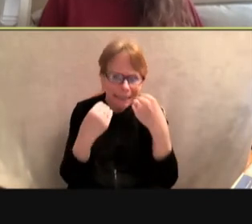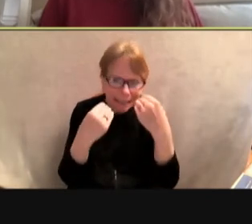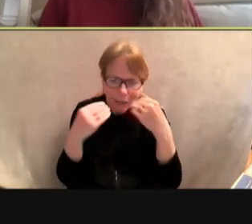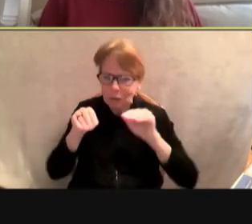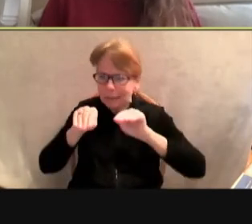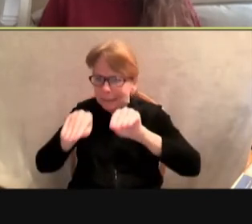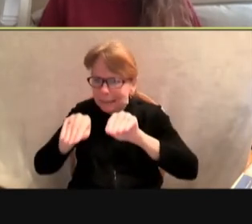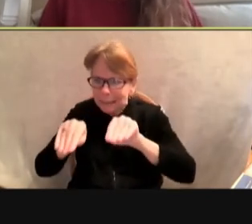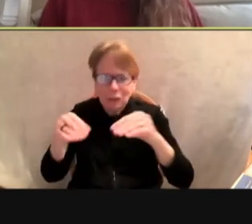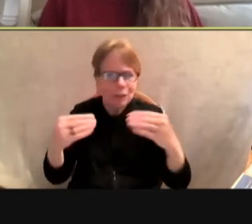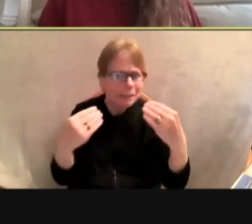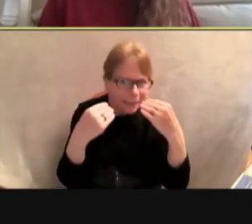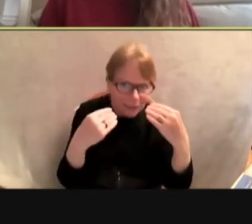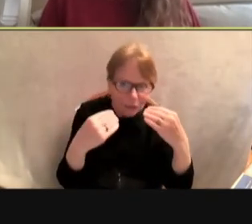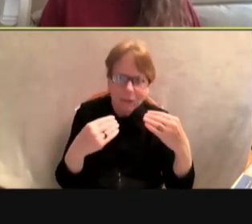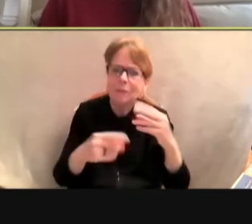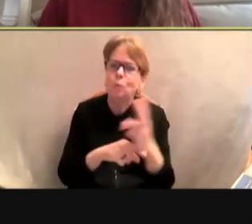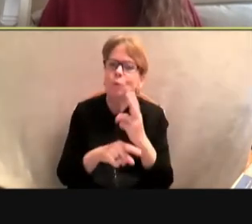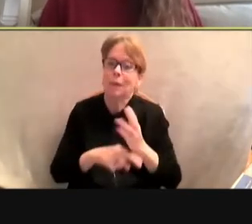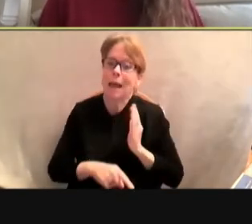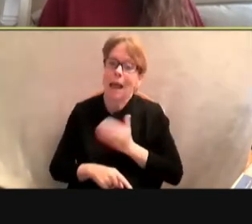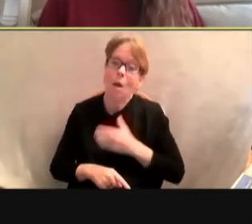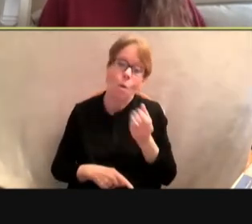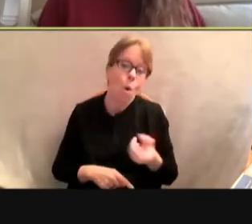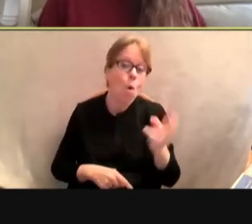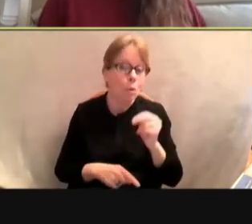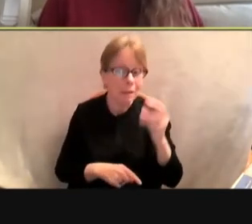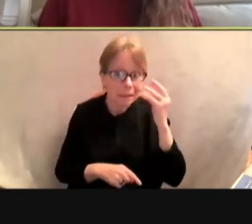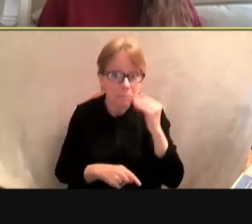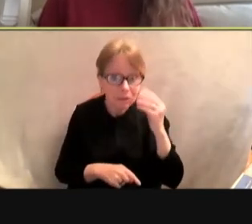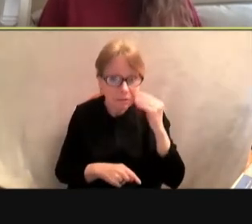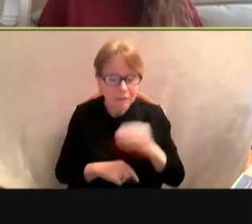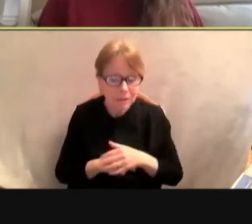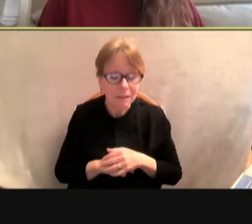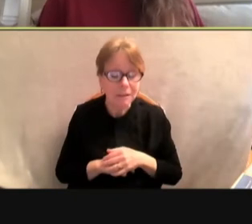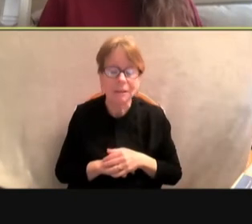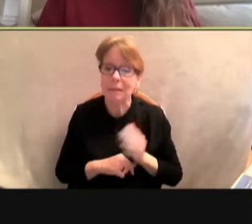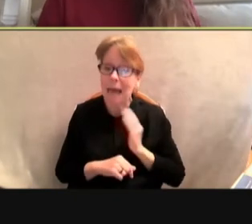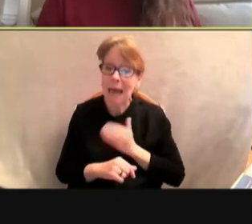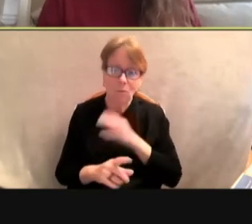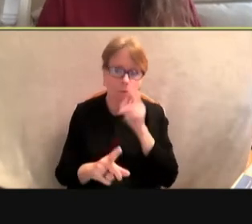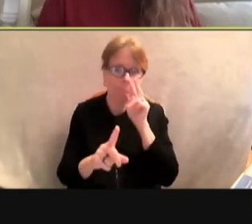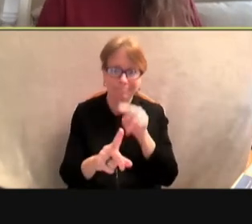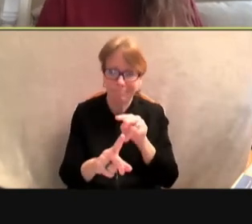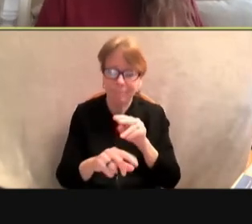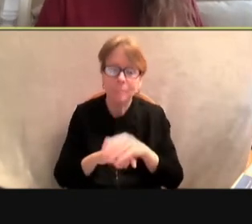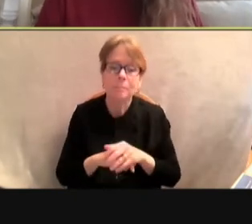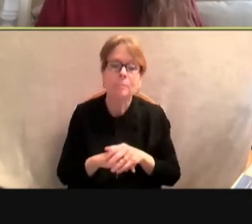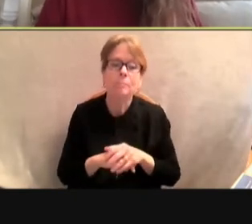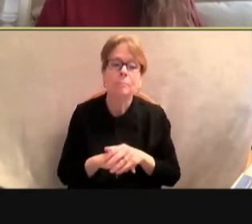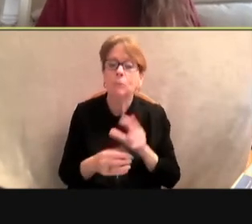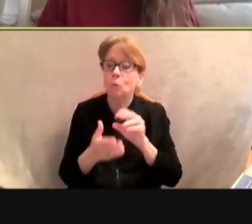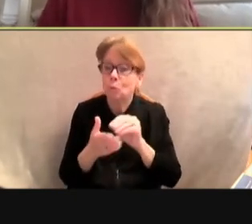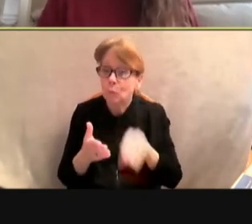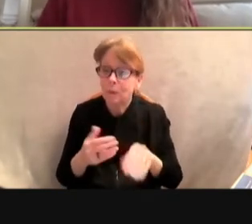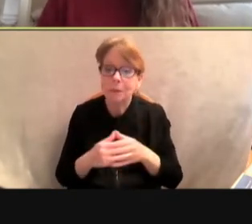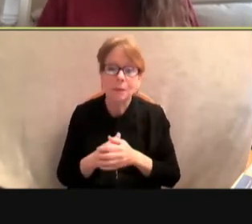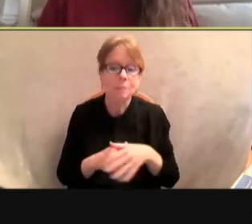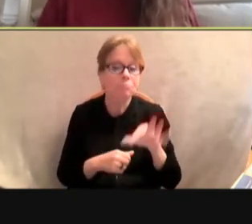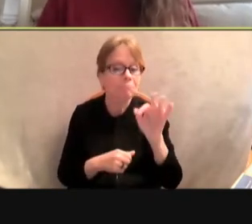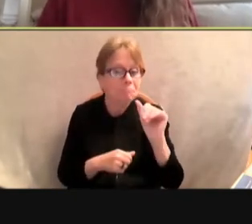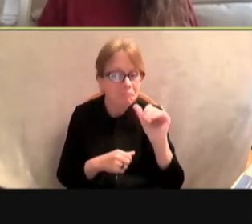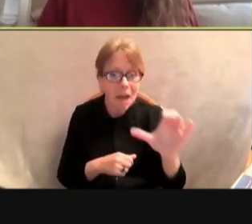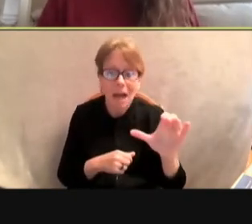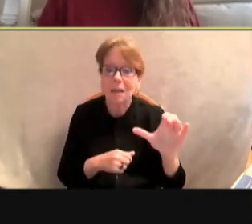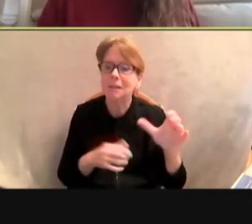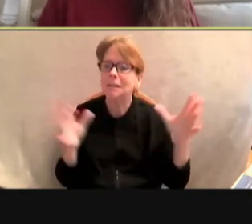the lenses of our own experiences. And students and faculty alike welcomed discussions